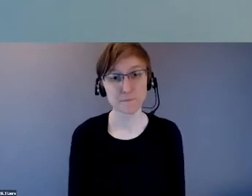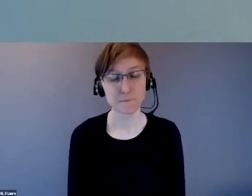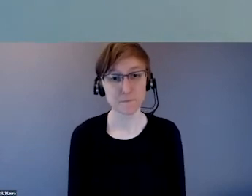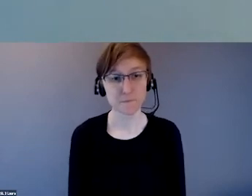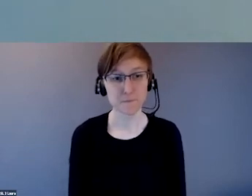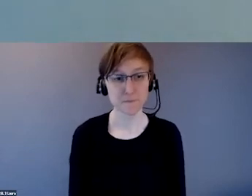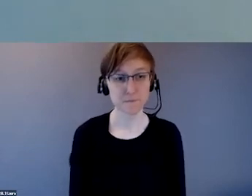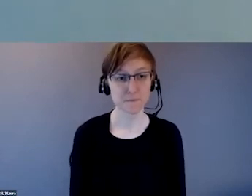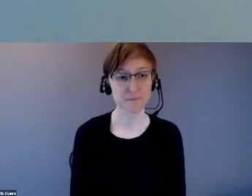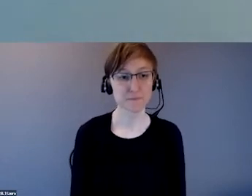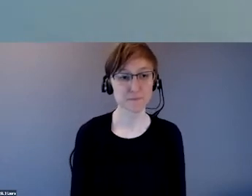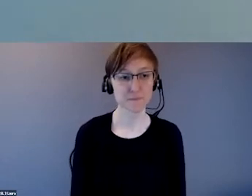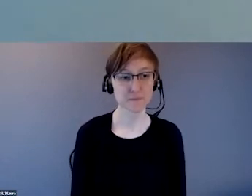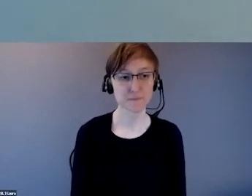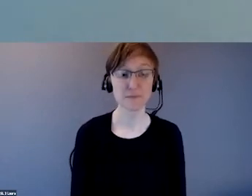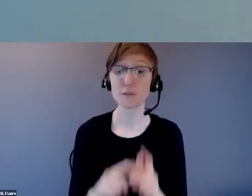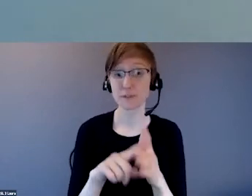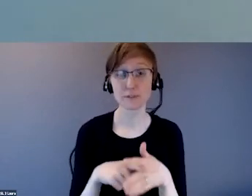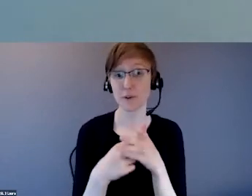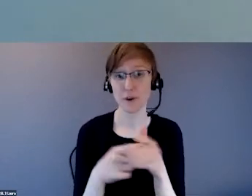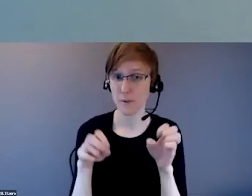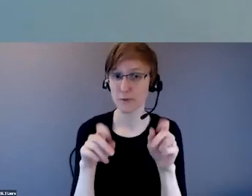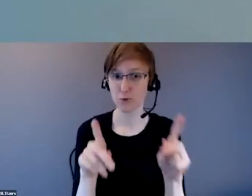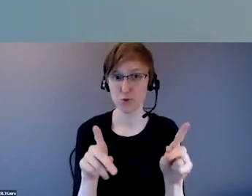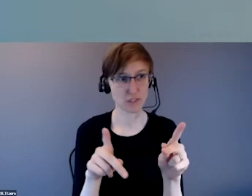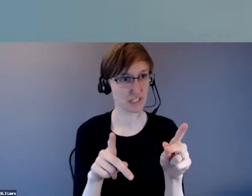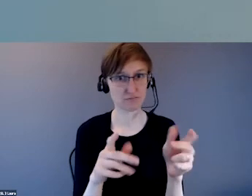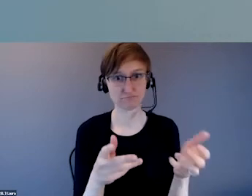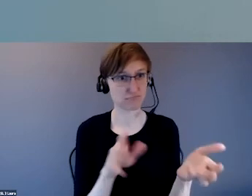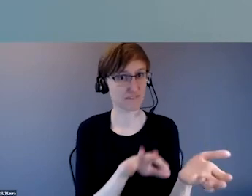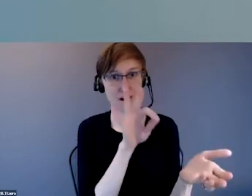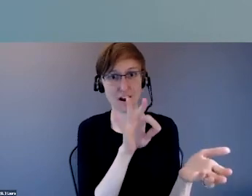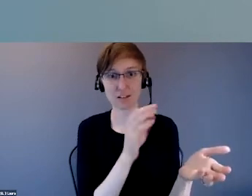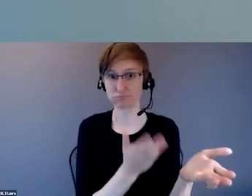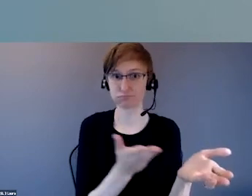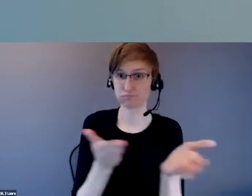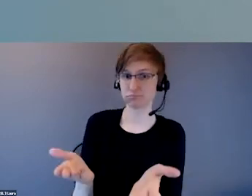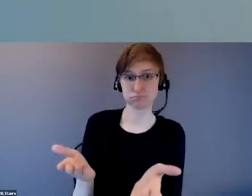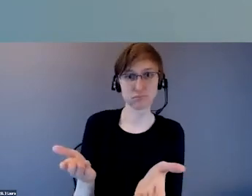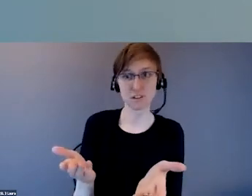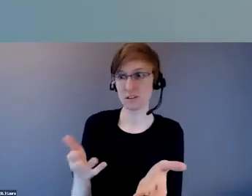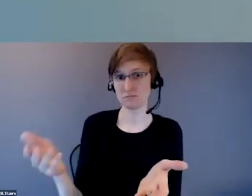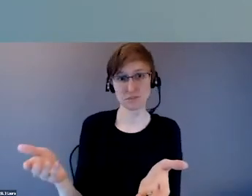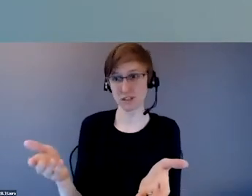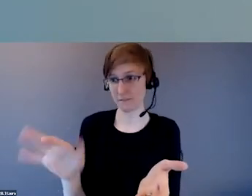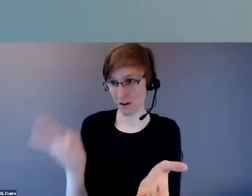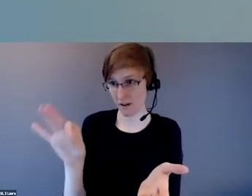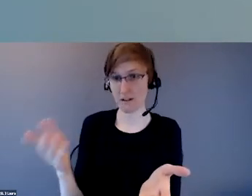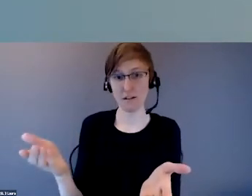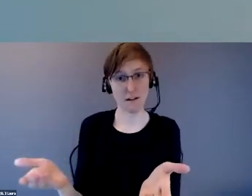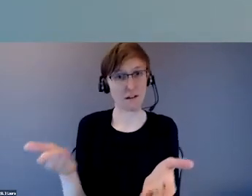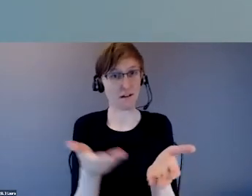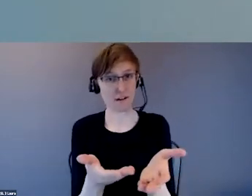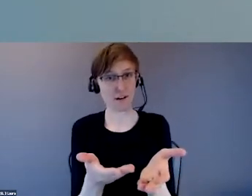from creating these opportunities, these one-of events that allows both an employer and the person,